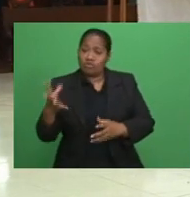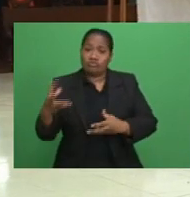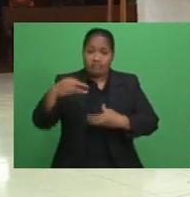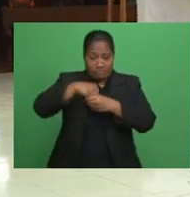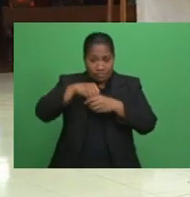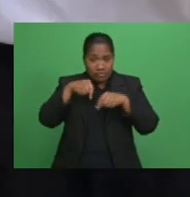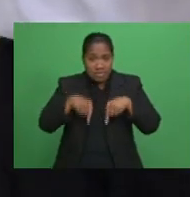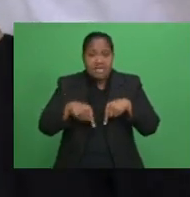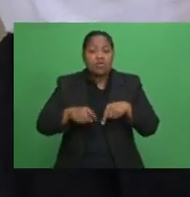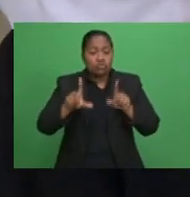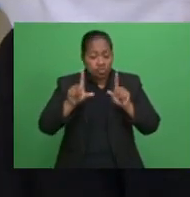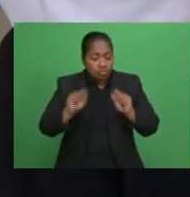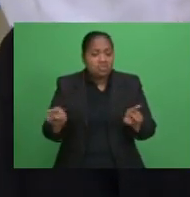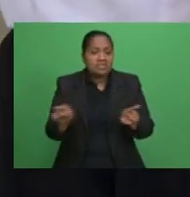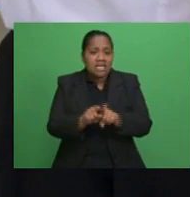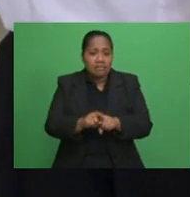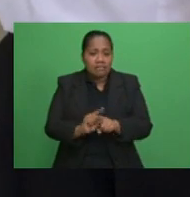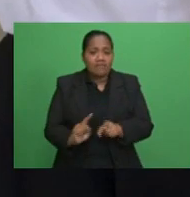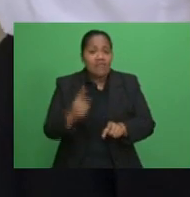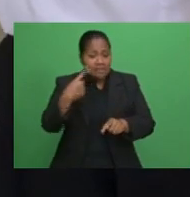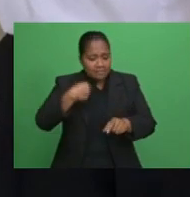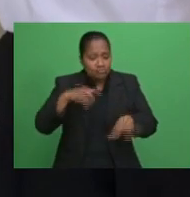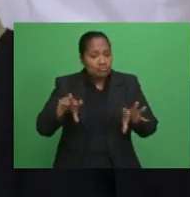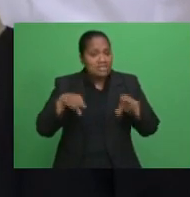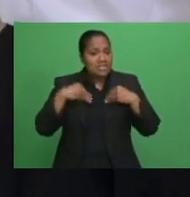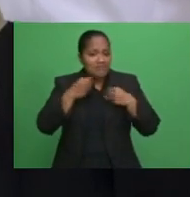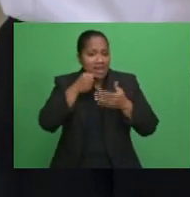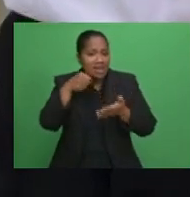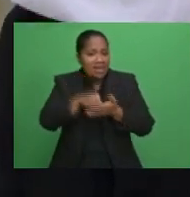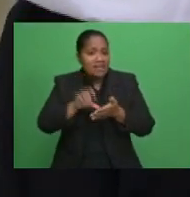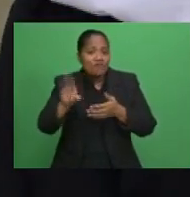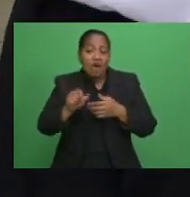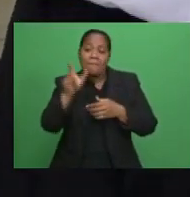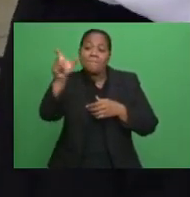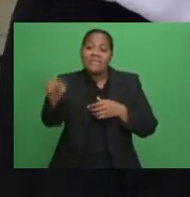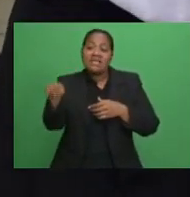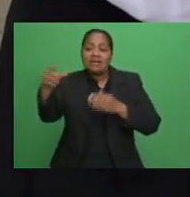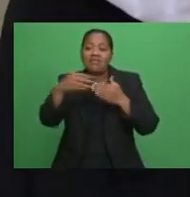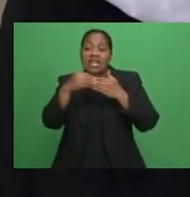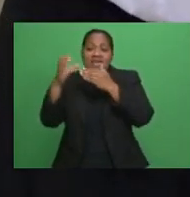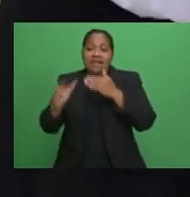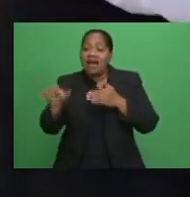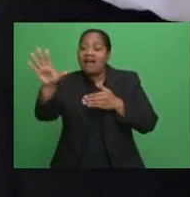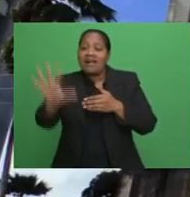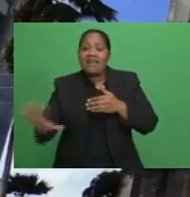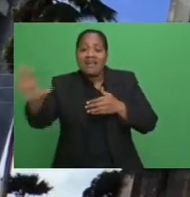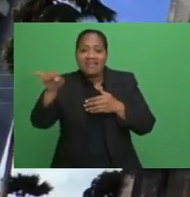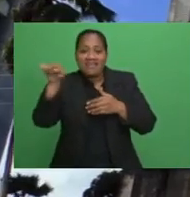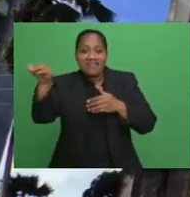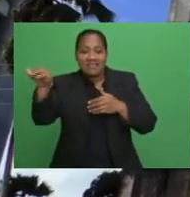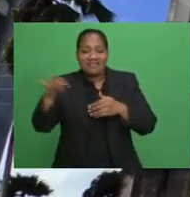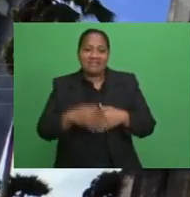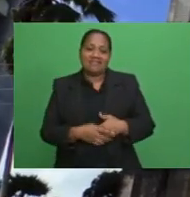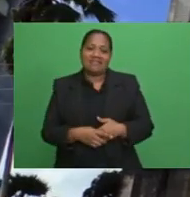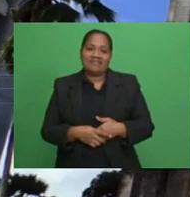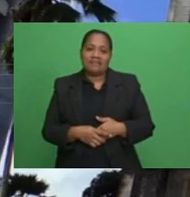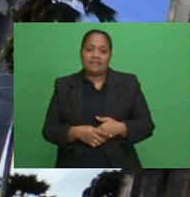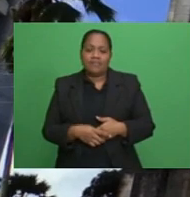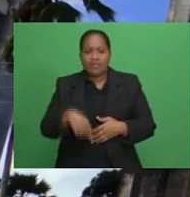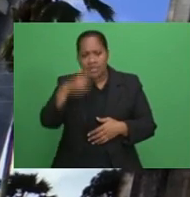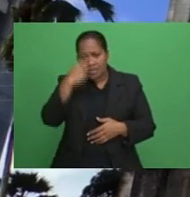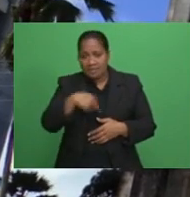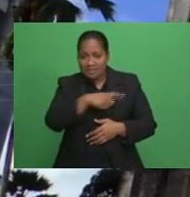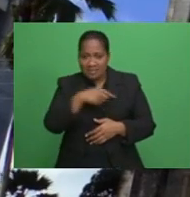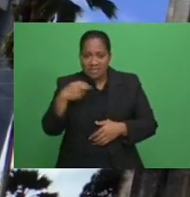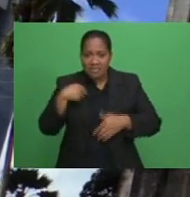I have to receive a letter from their bishop or the leader of their congregation. The Catholic Church has set up a